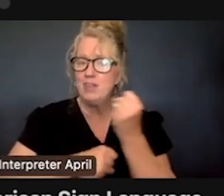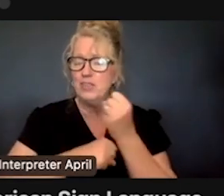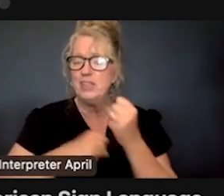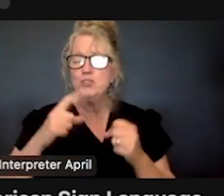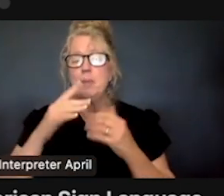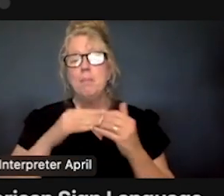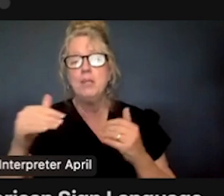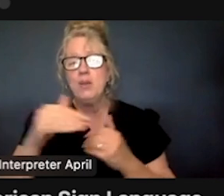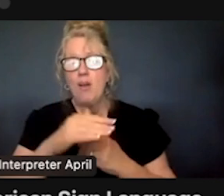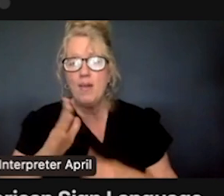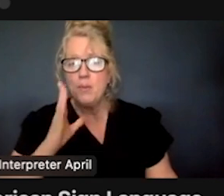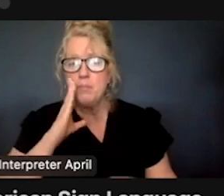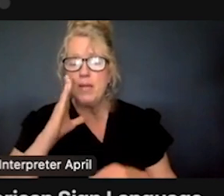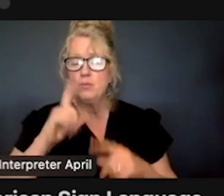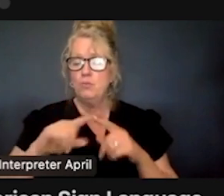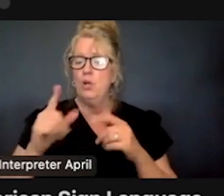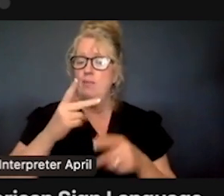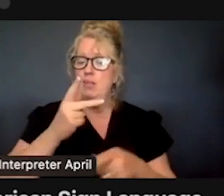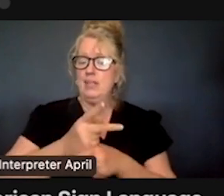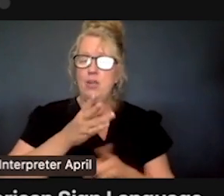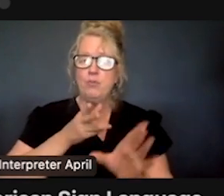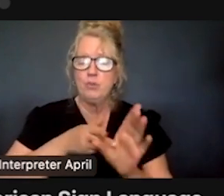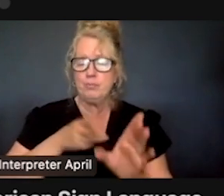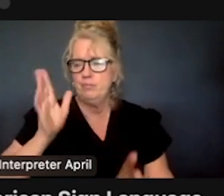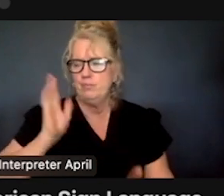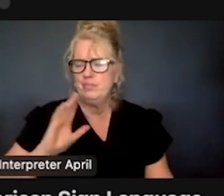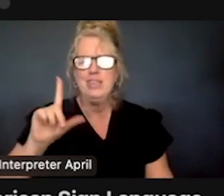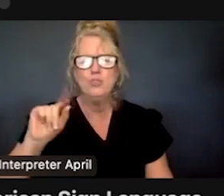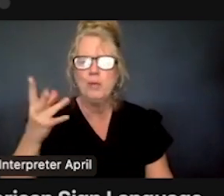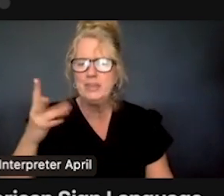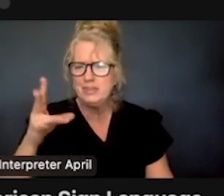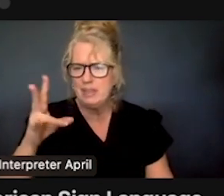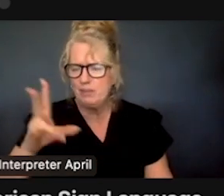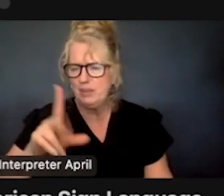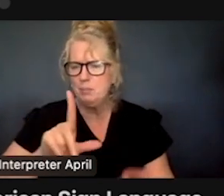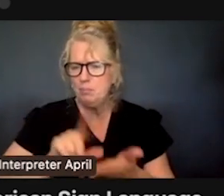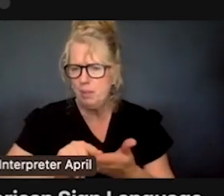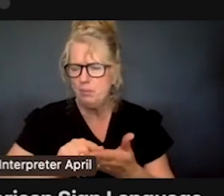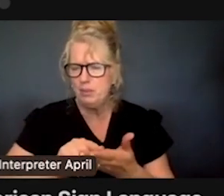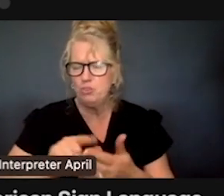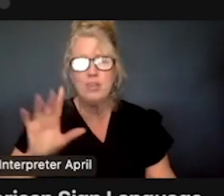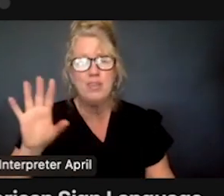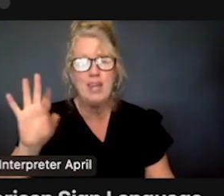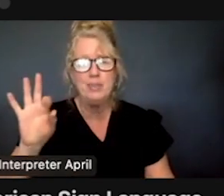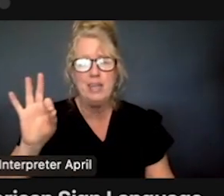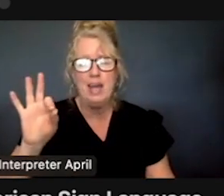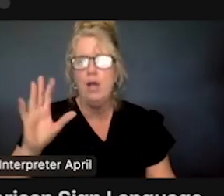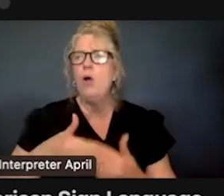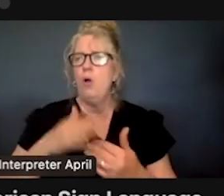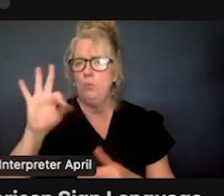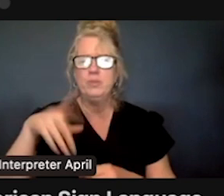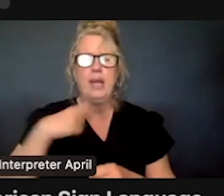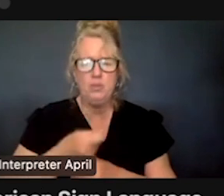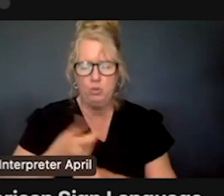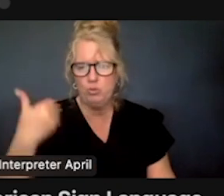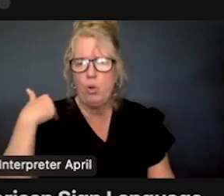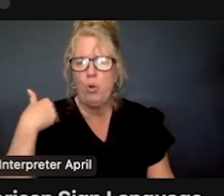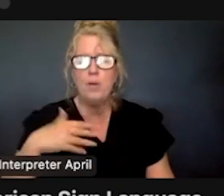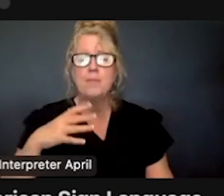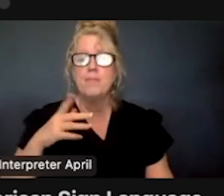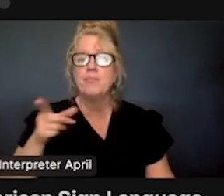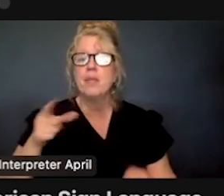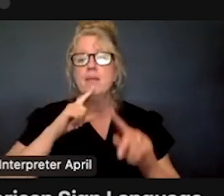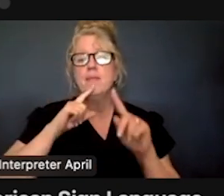Full Continuum of Psychiatric Care, was first published in 2017, almost 9 years ago now. And the report and